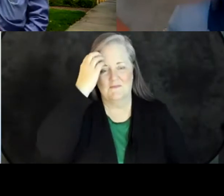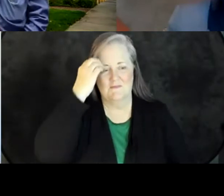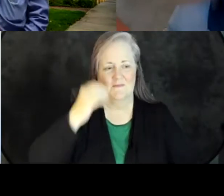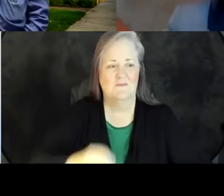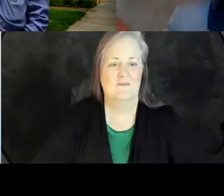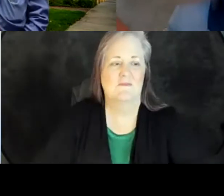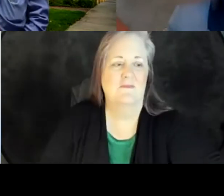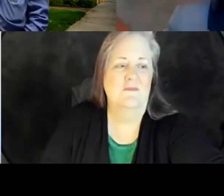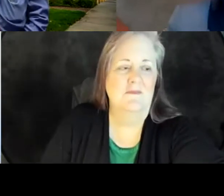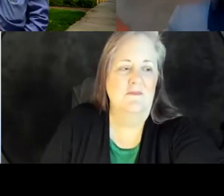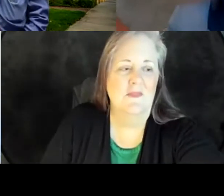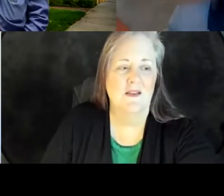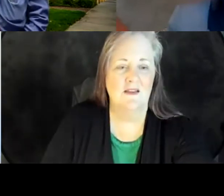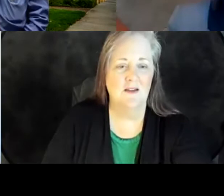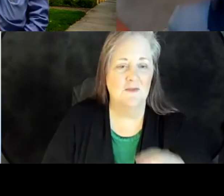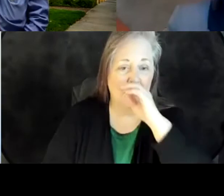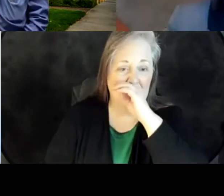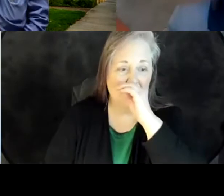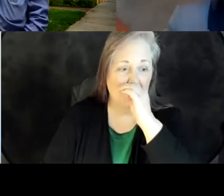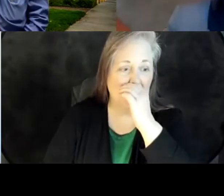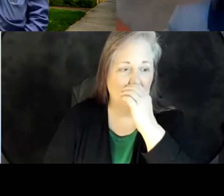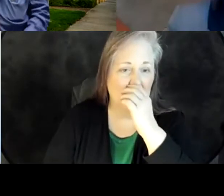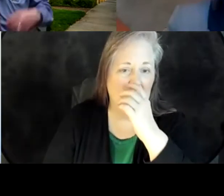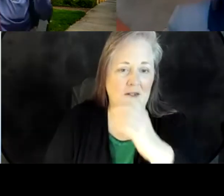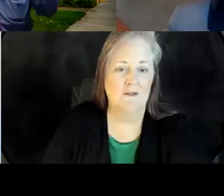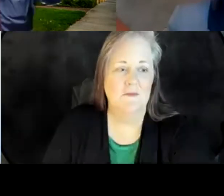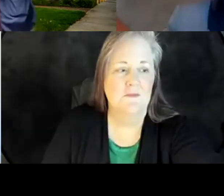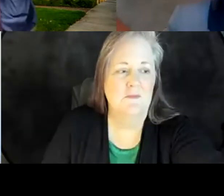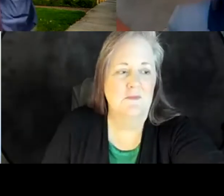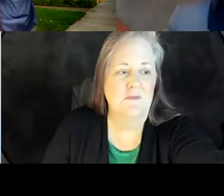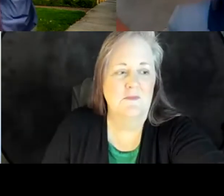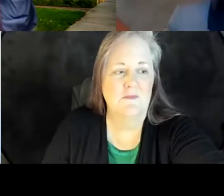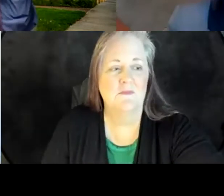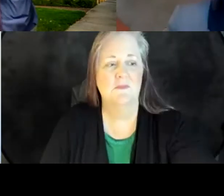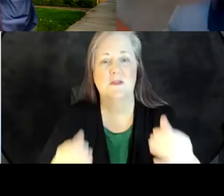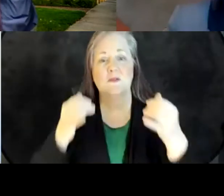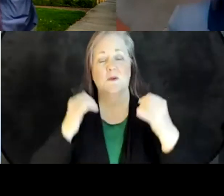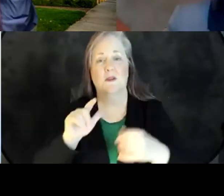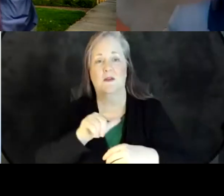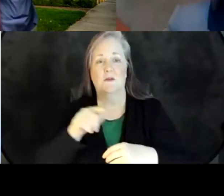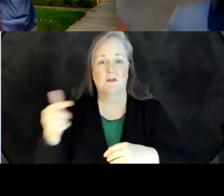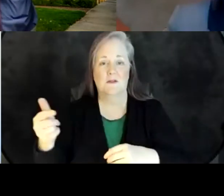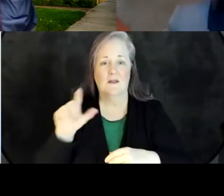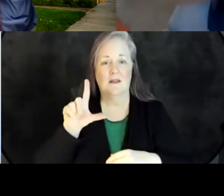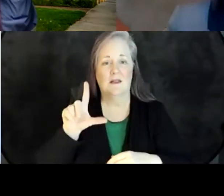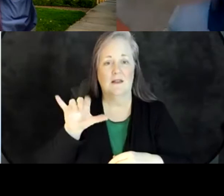All right. So I'm thinking maybe while she unfreezes, Linan, do you want to chime in?